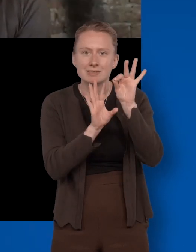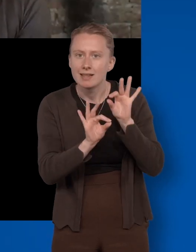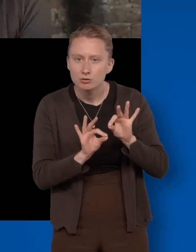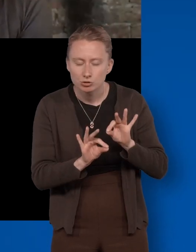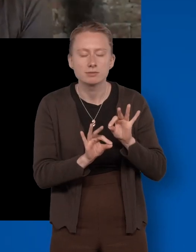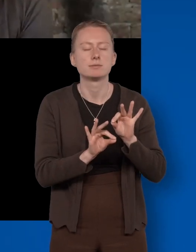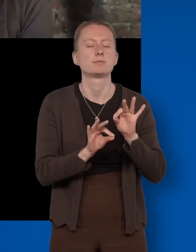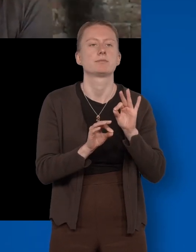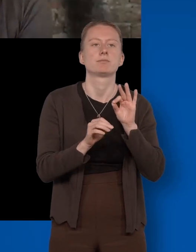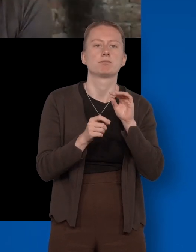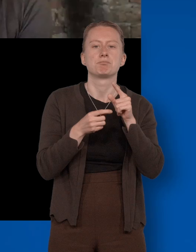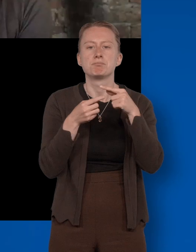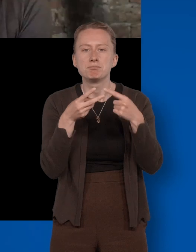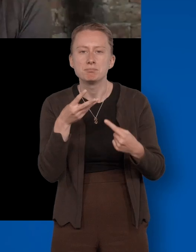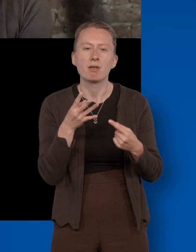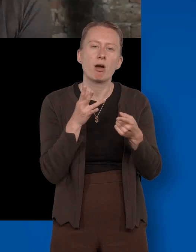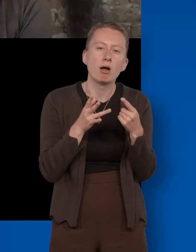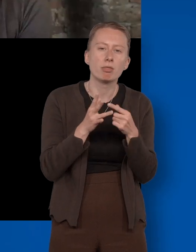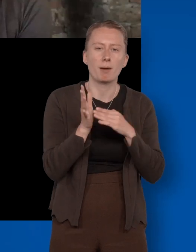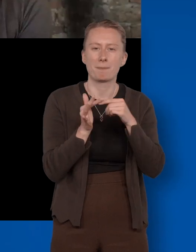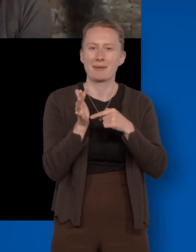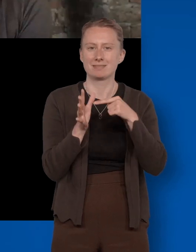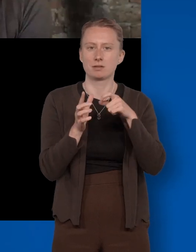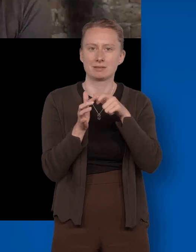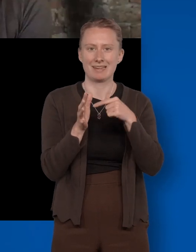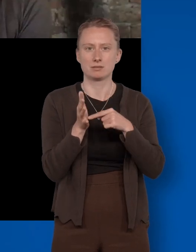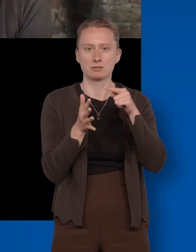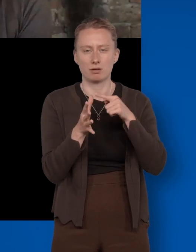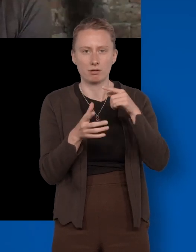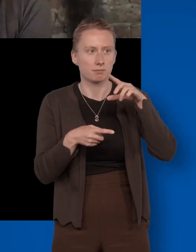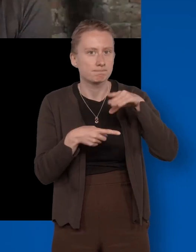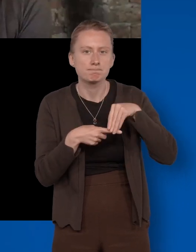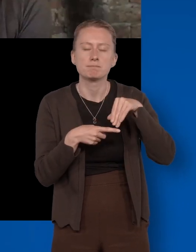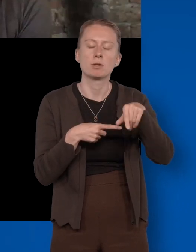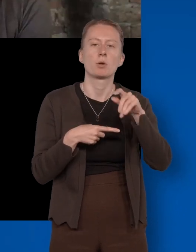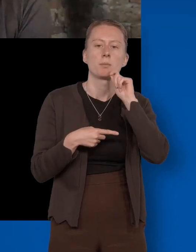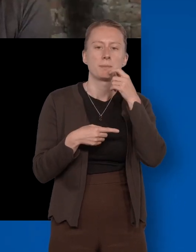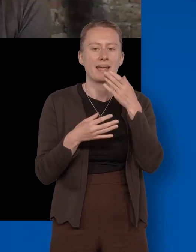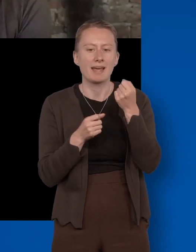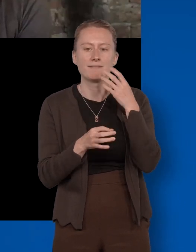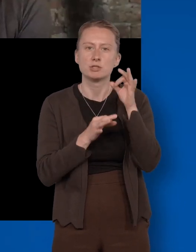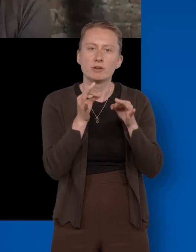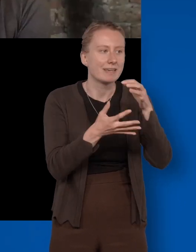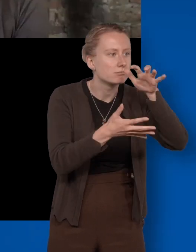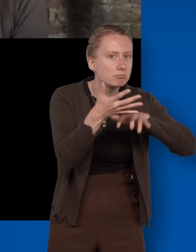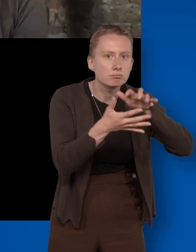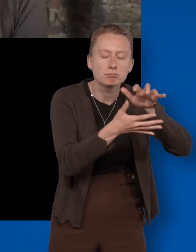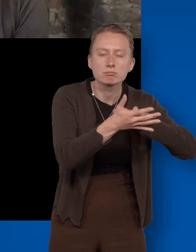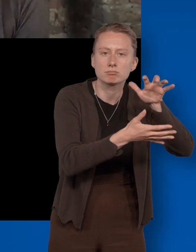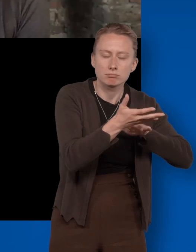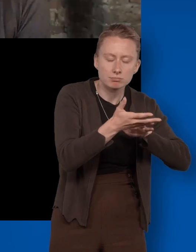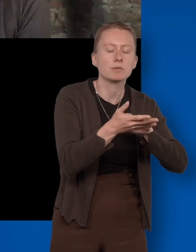selection box, other sort of metadata and things like that. But then these can be combined. So you might have a survey that has free-form